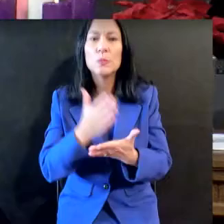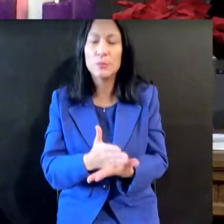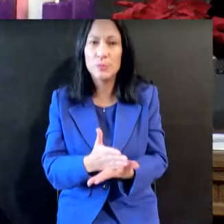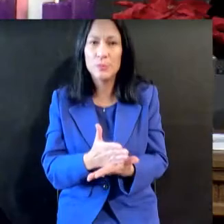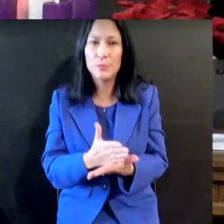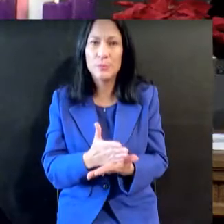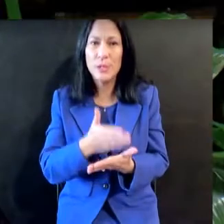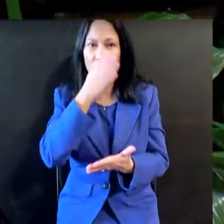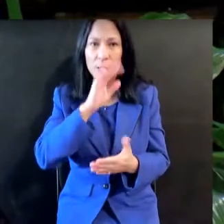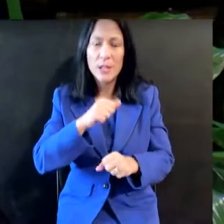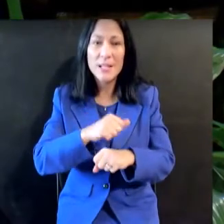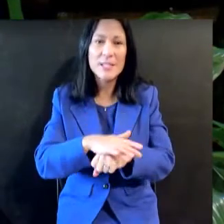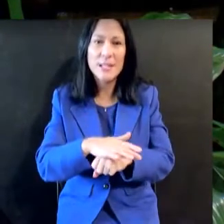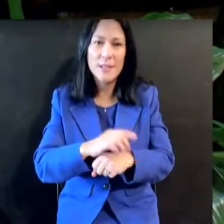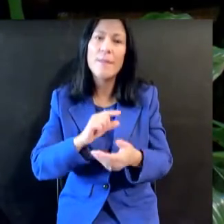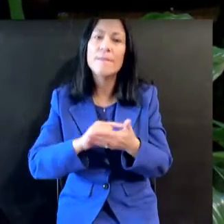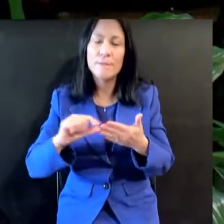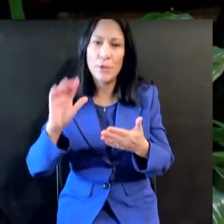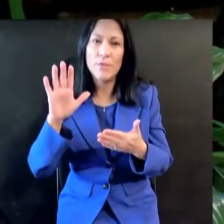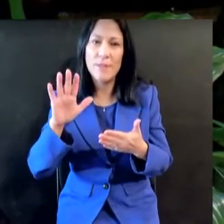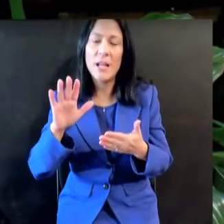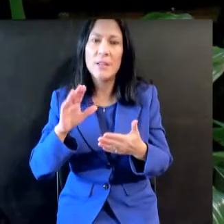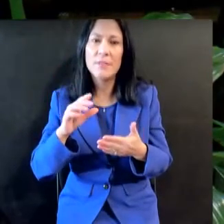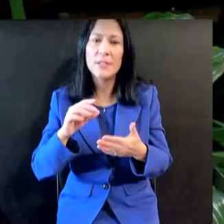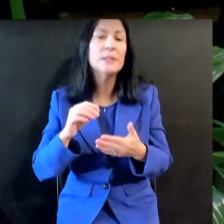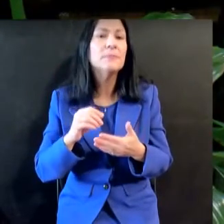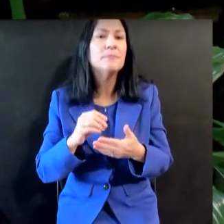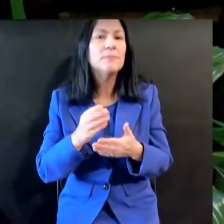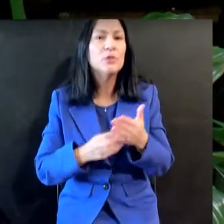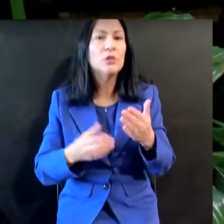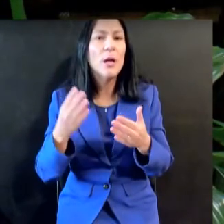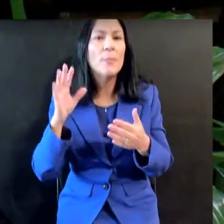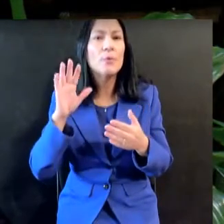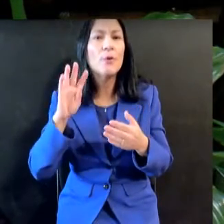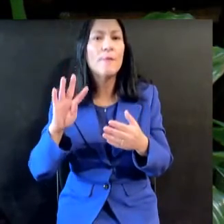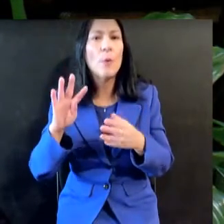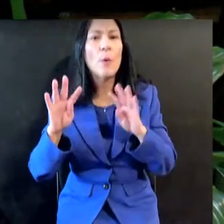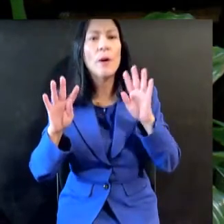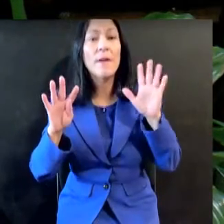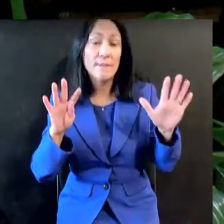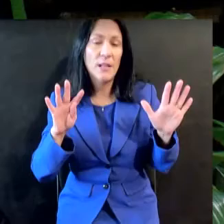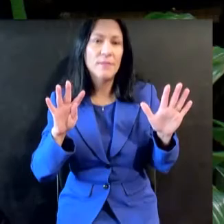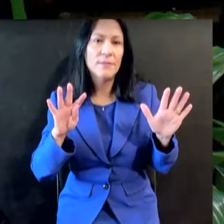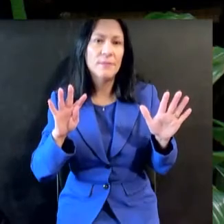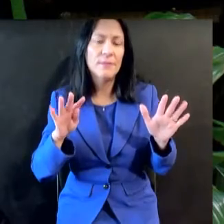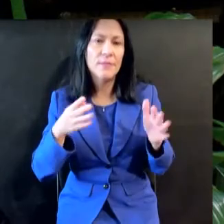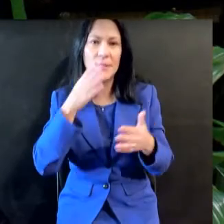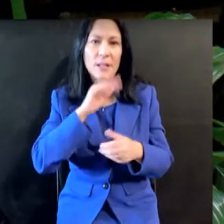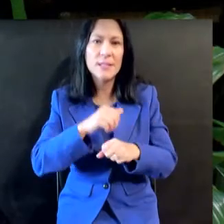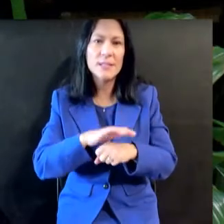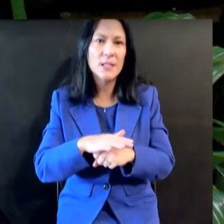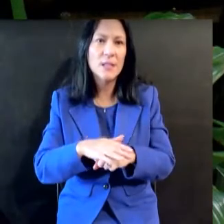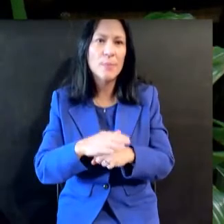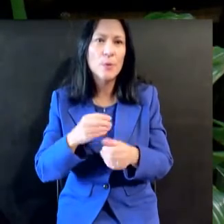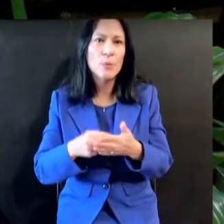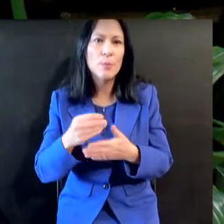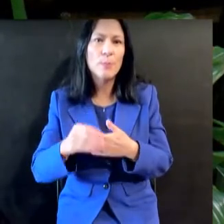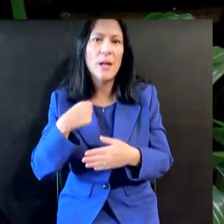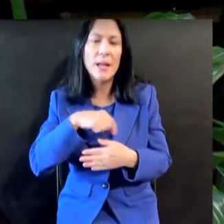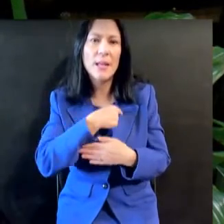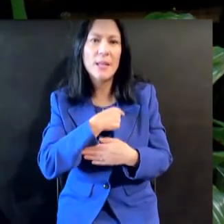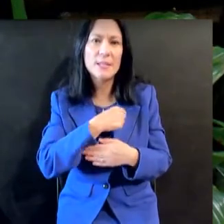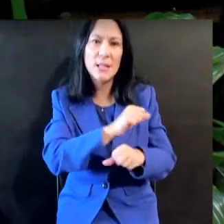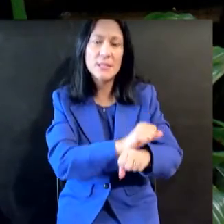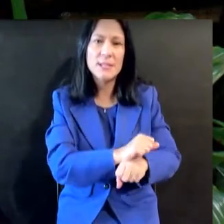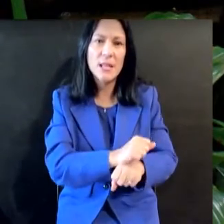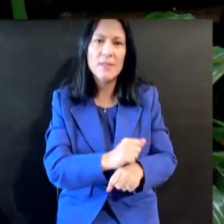God sent him, verse 5 again, Galatians 4, God sent him to buy freedom for us who were slaves to the law so that he could adopt us as his